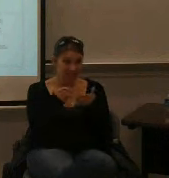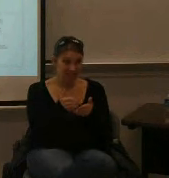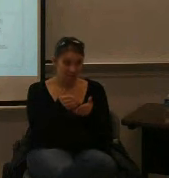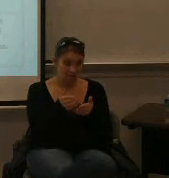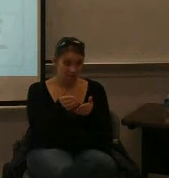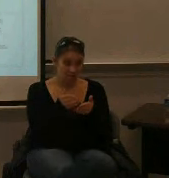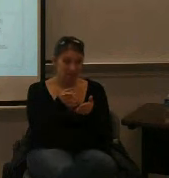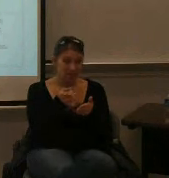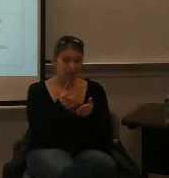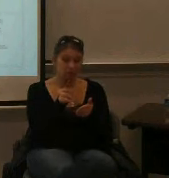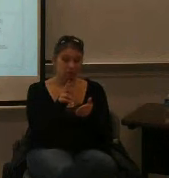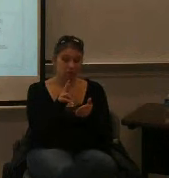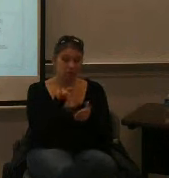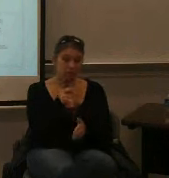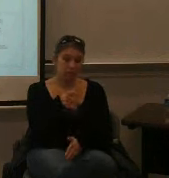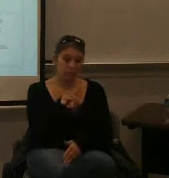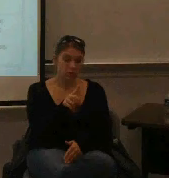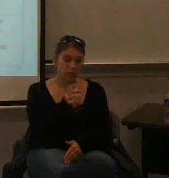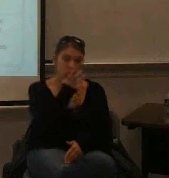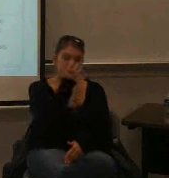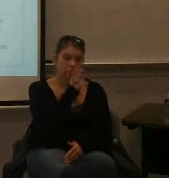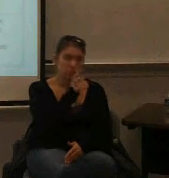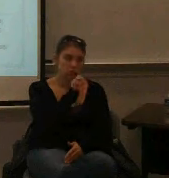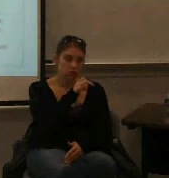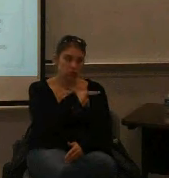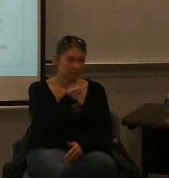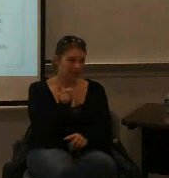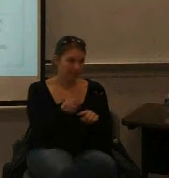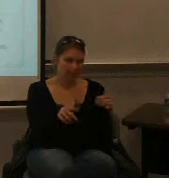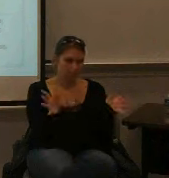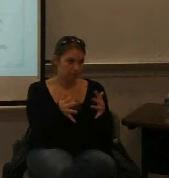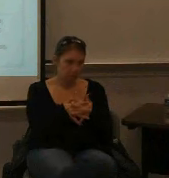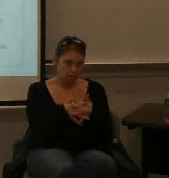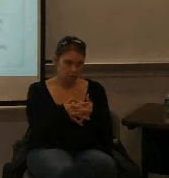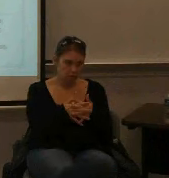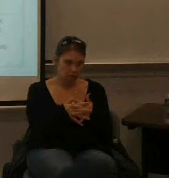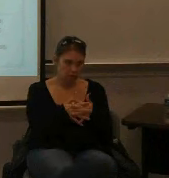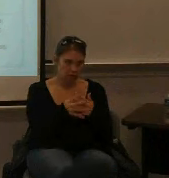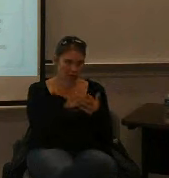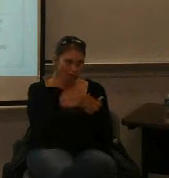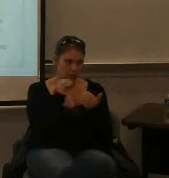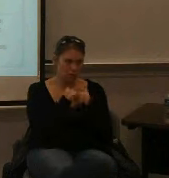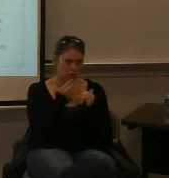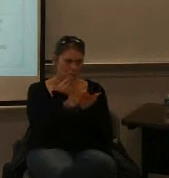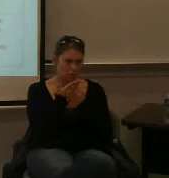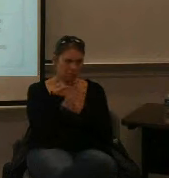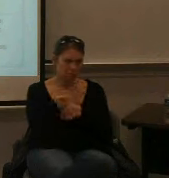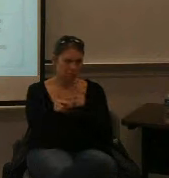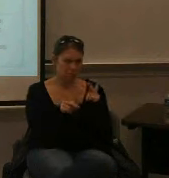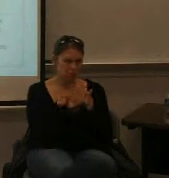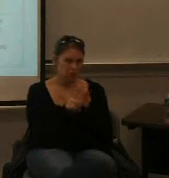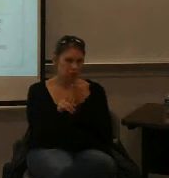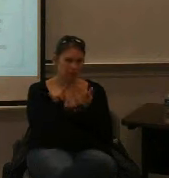at all, they're triploid grass carp, so they can't reproduce, although I don't know how well they check that.